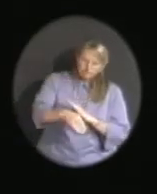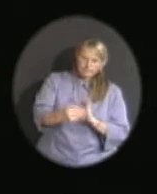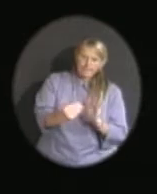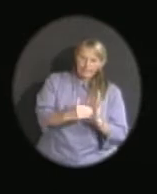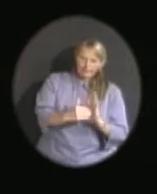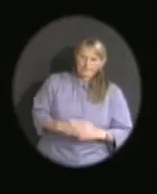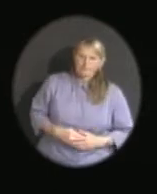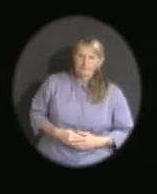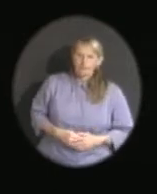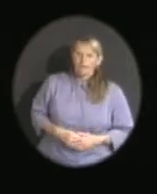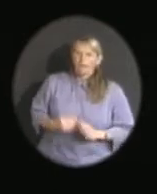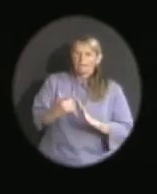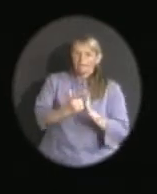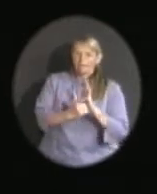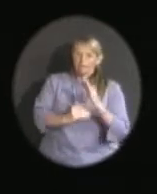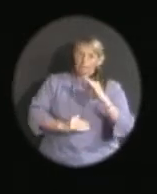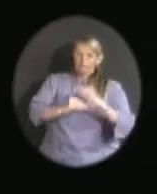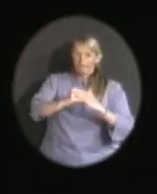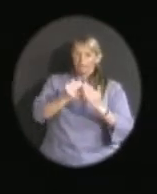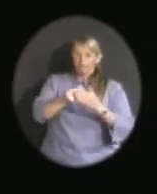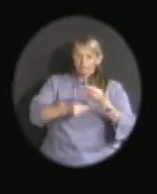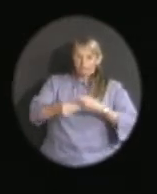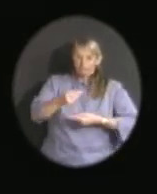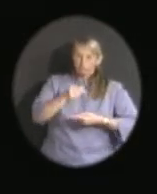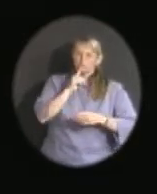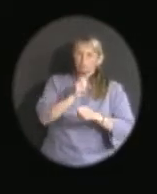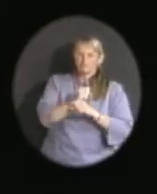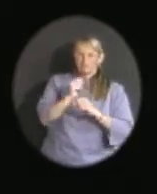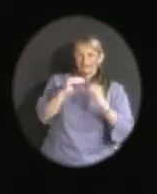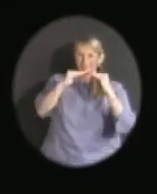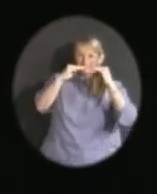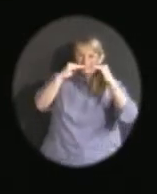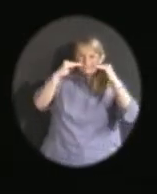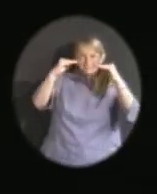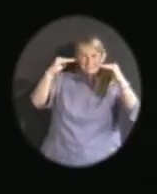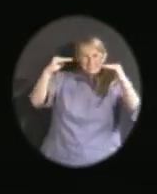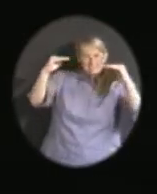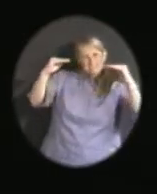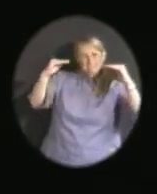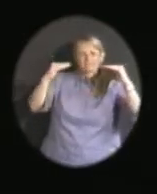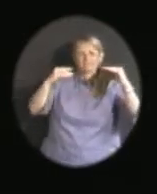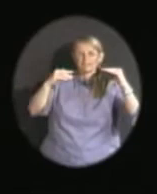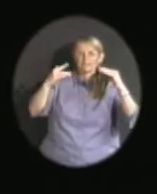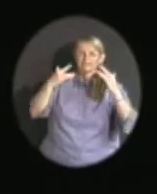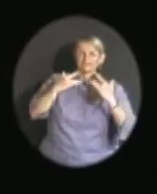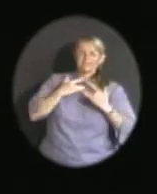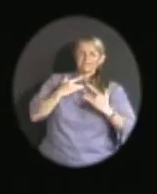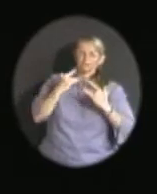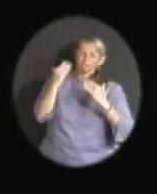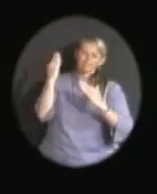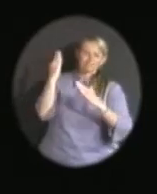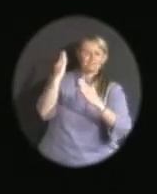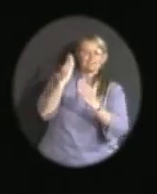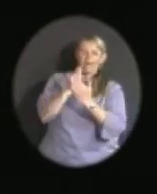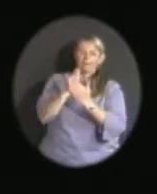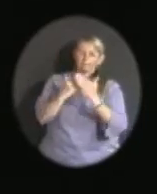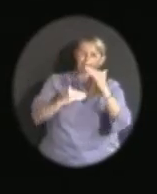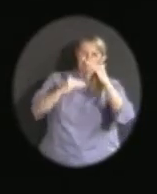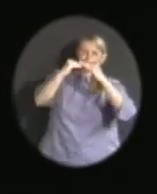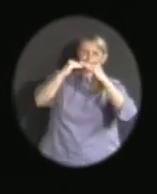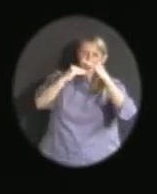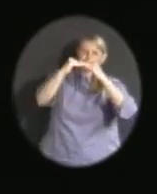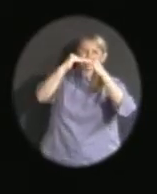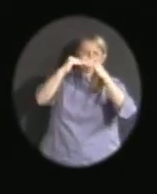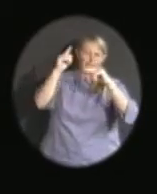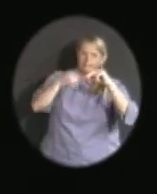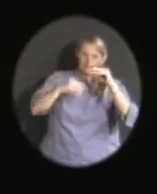The legal maximum budget is really that threshold that we get capped at. As I've said several times,